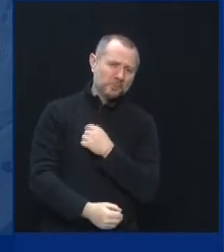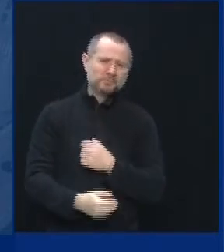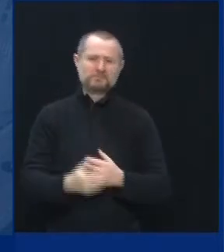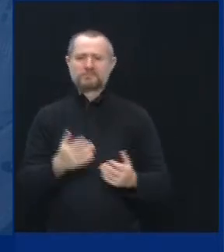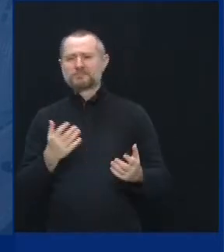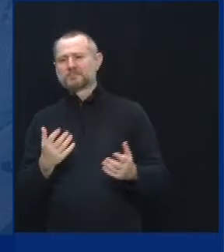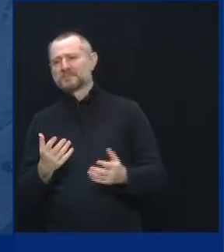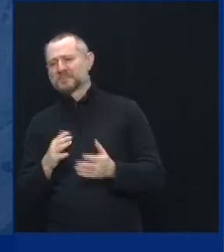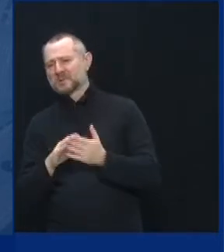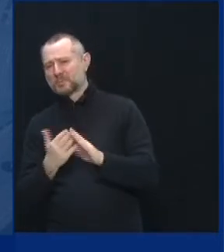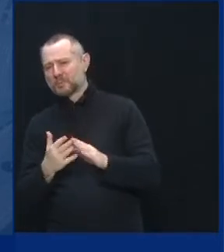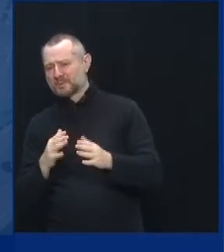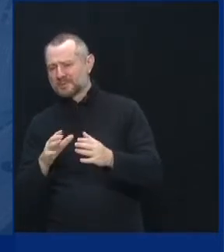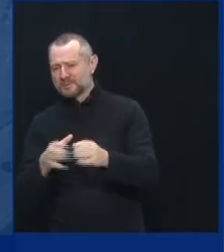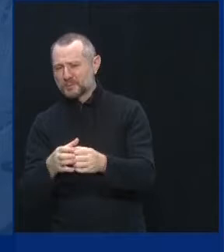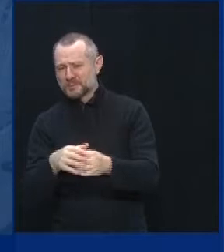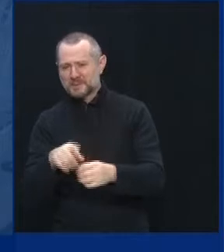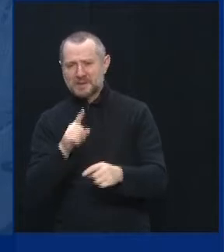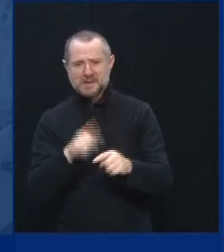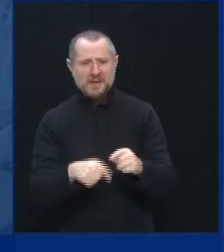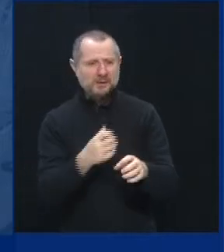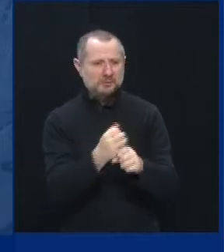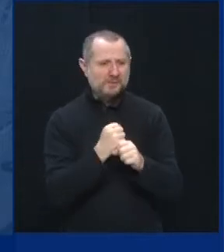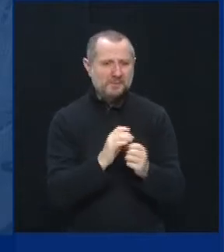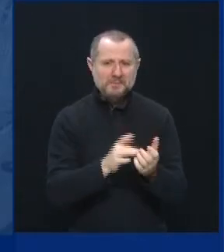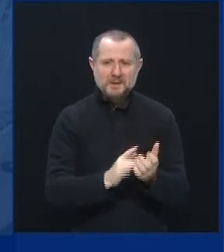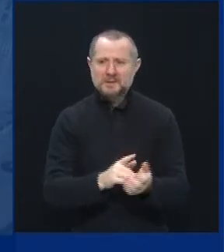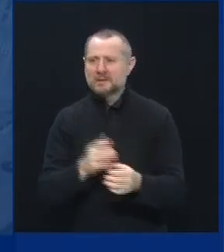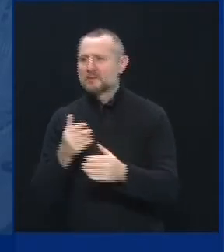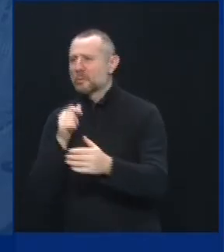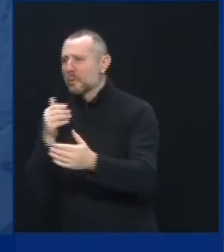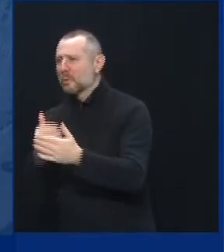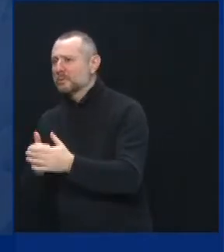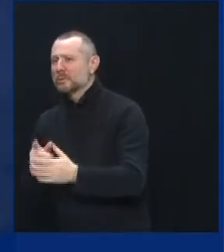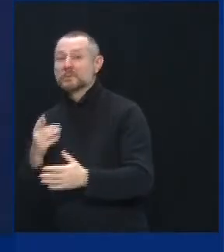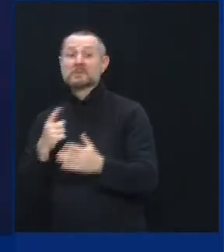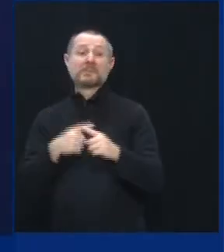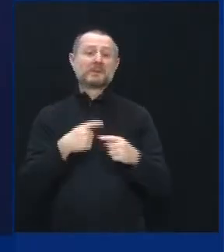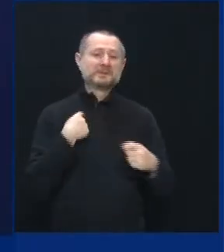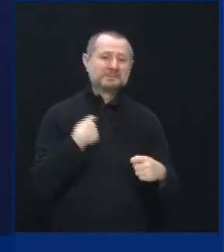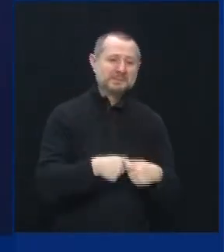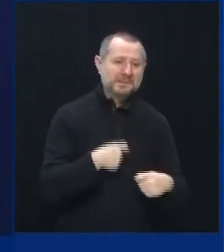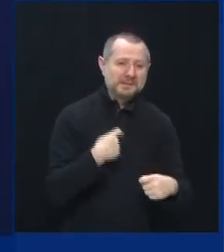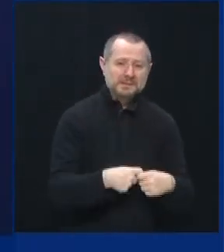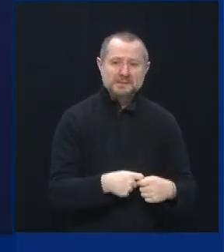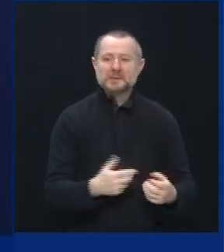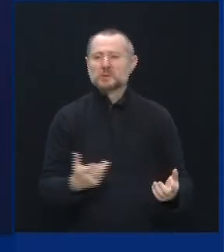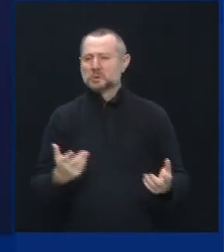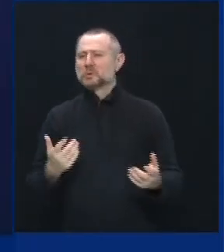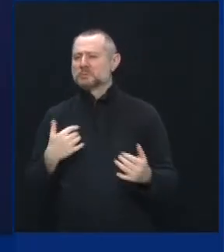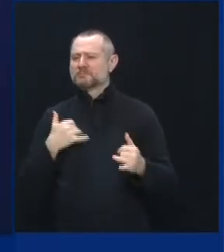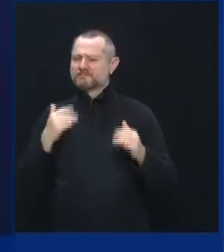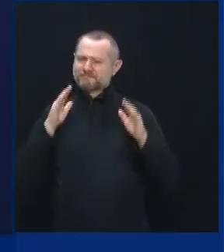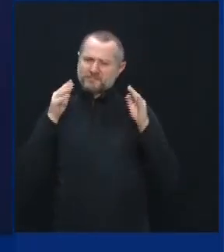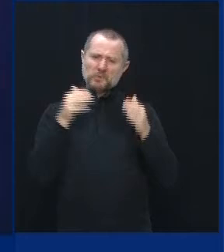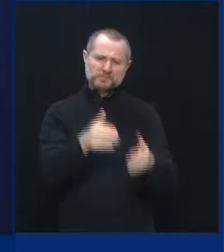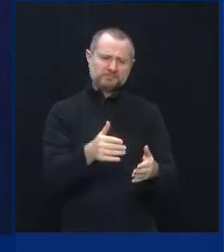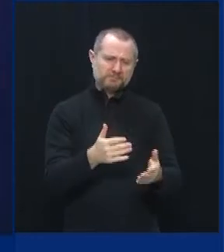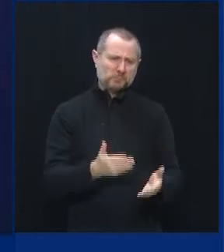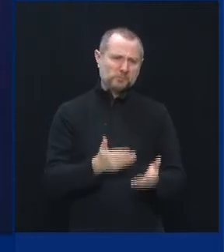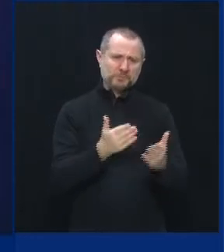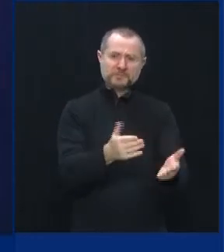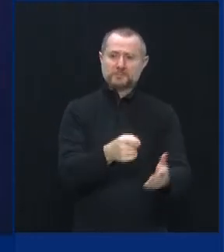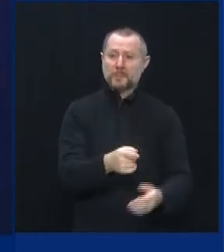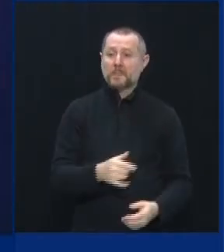communities, Latino communities. So we're also working on that. Local